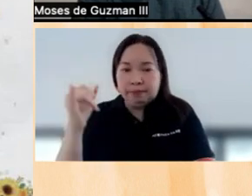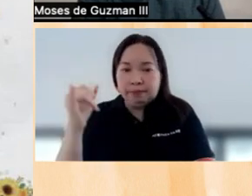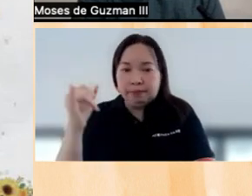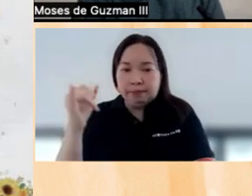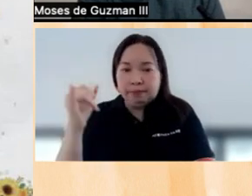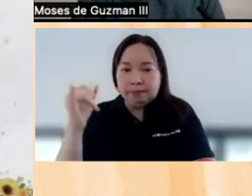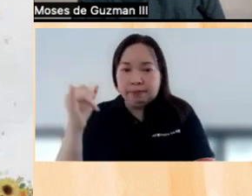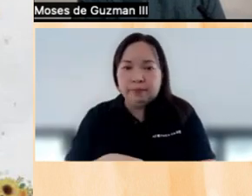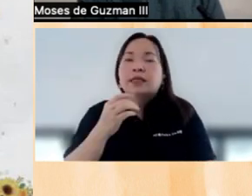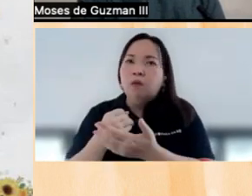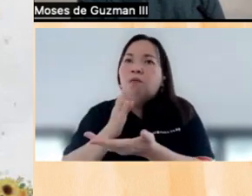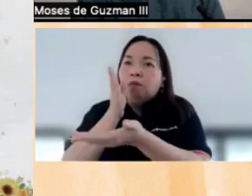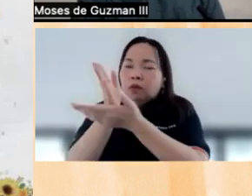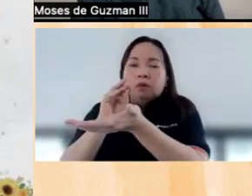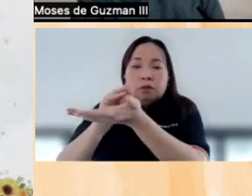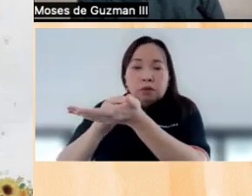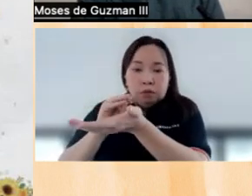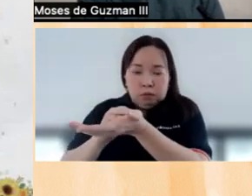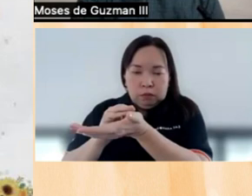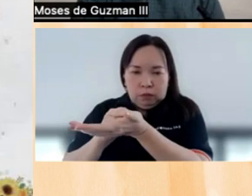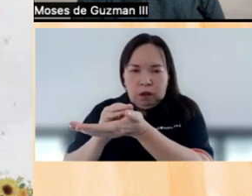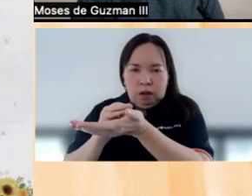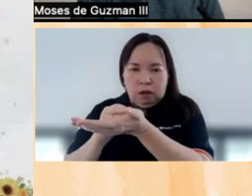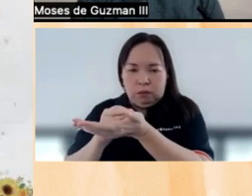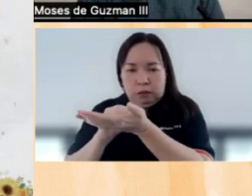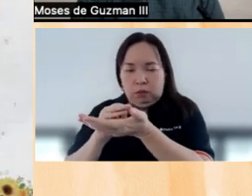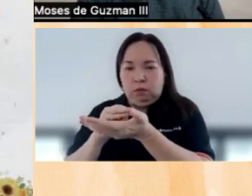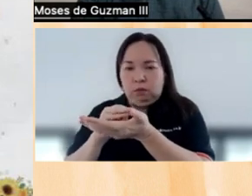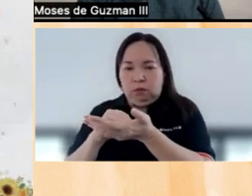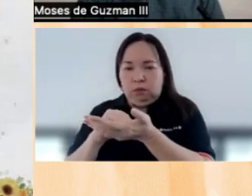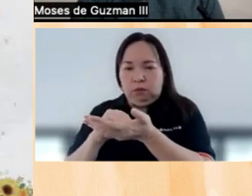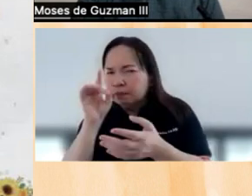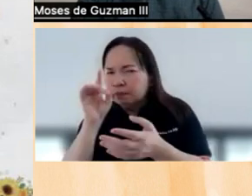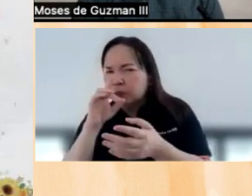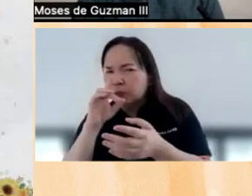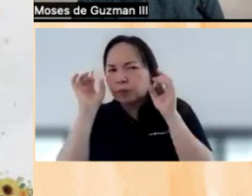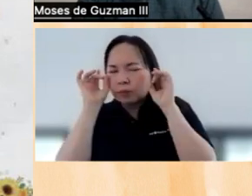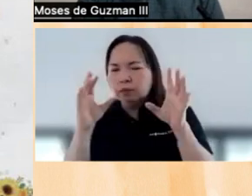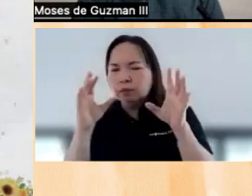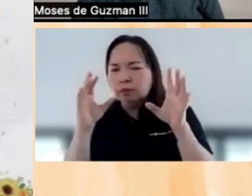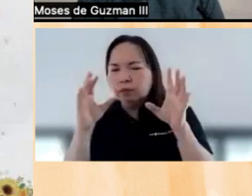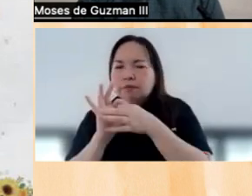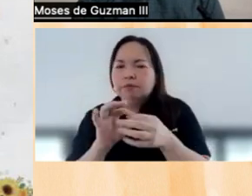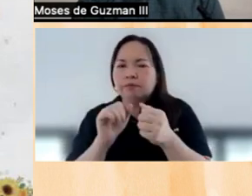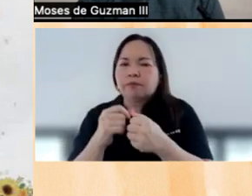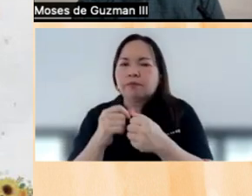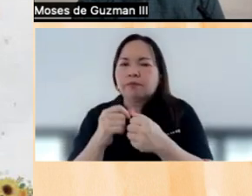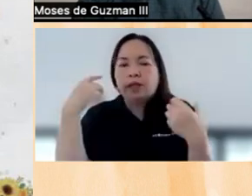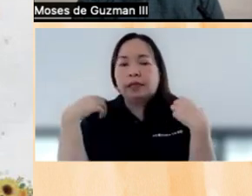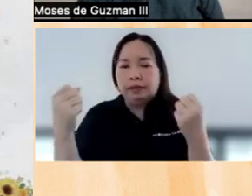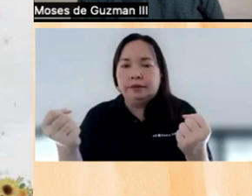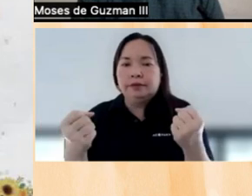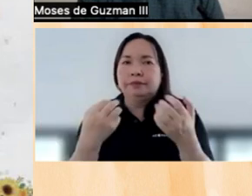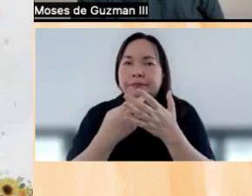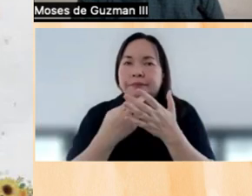Sentinel event alert recommending that all medical patients in all medical settings like